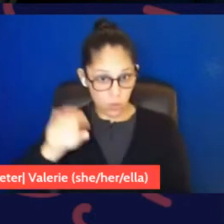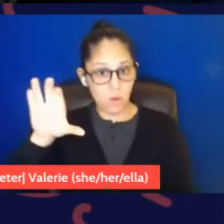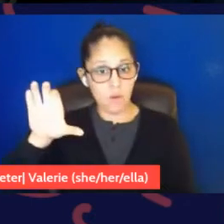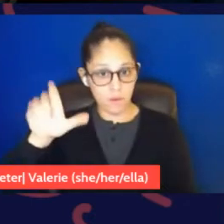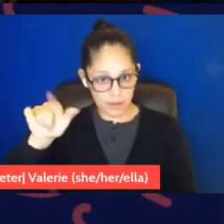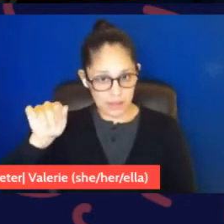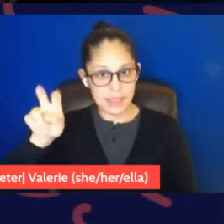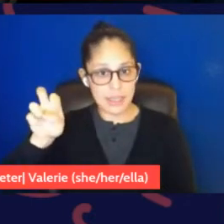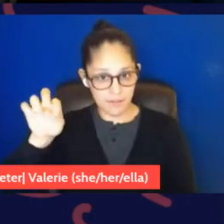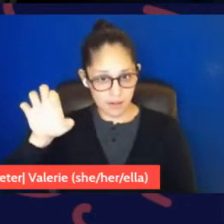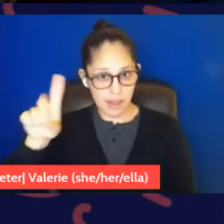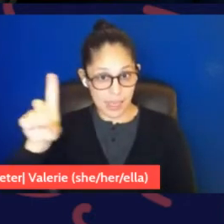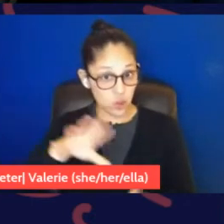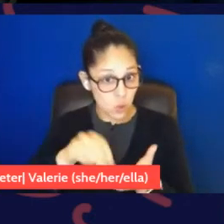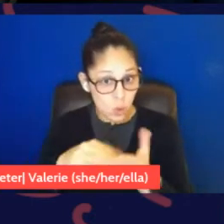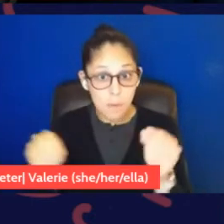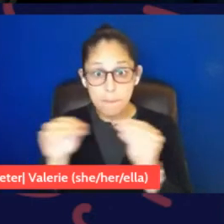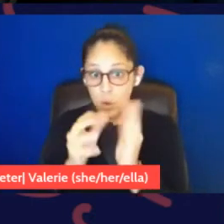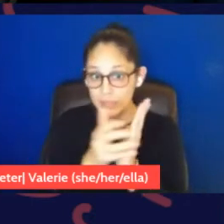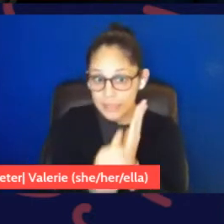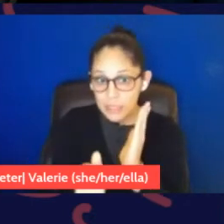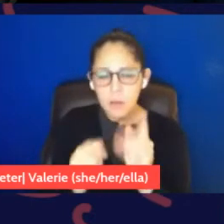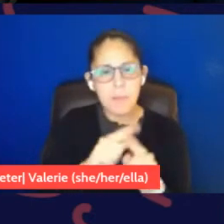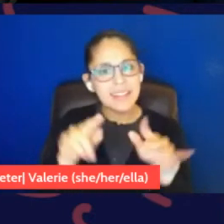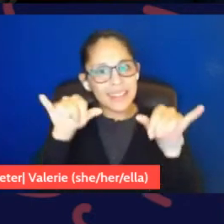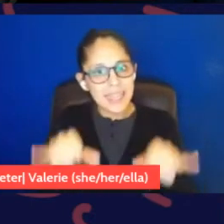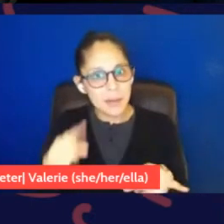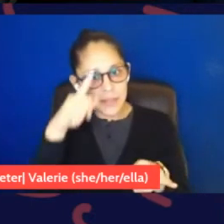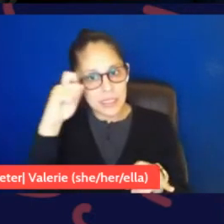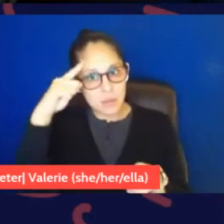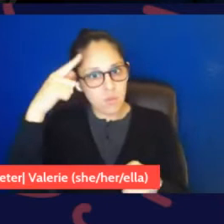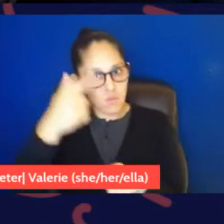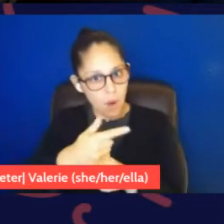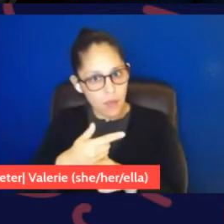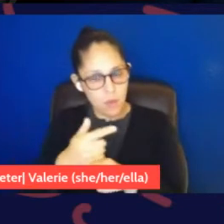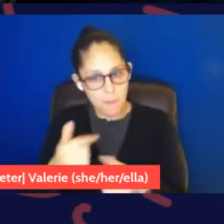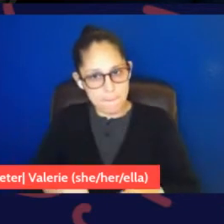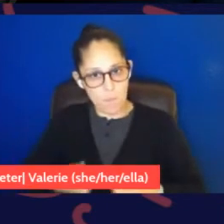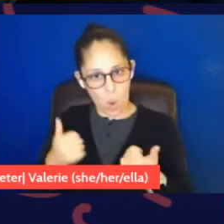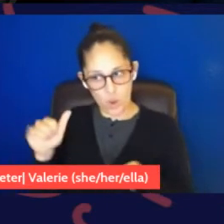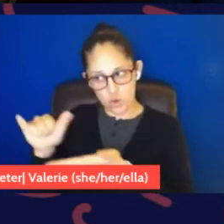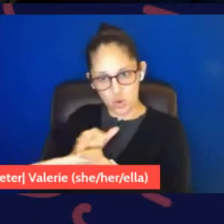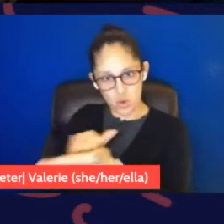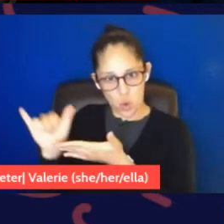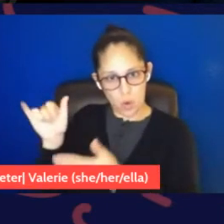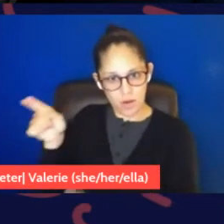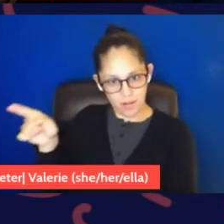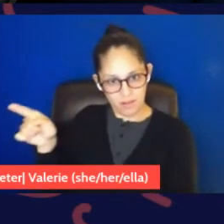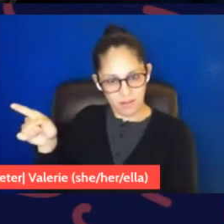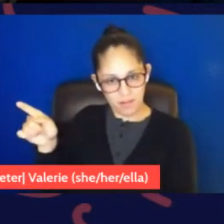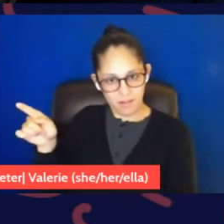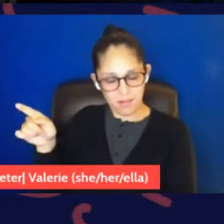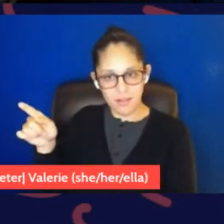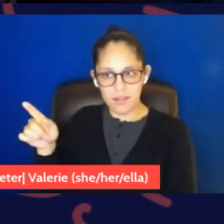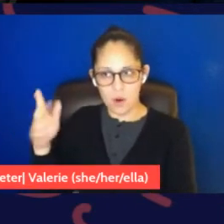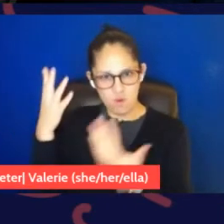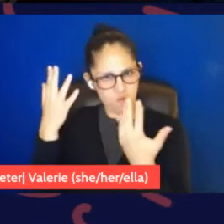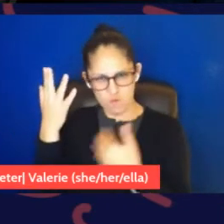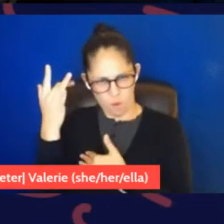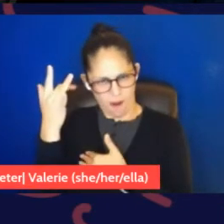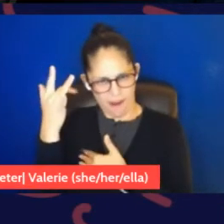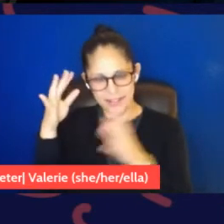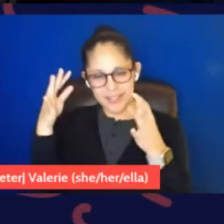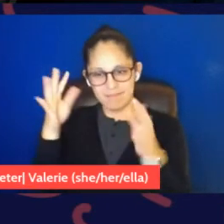some more techniques, but he stayed because my brother was born in Buffalo, New York, and so that ended up being why we decided to stay